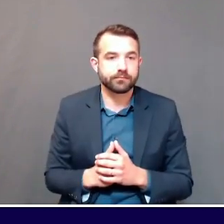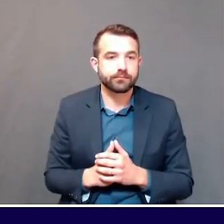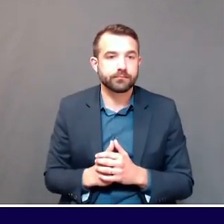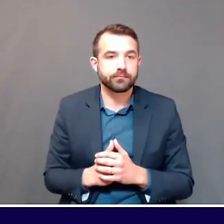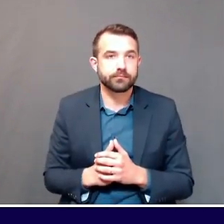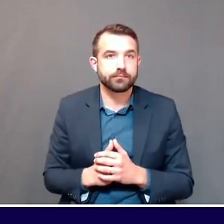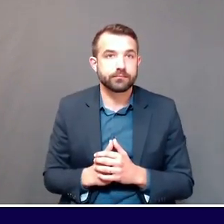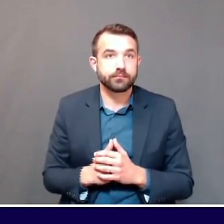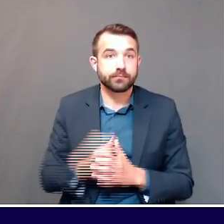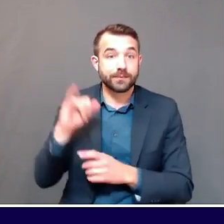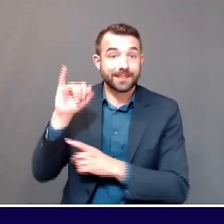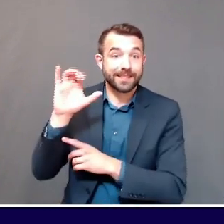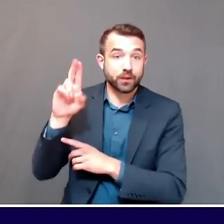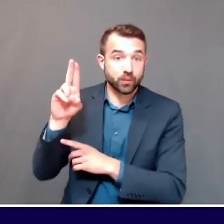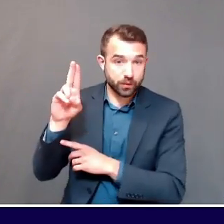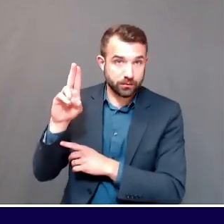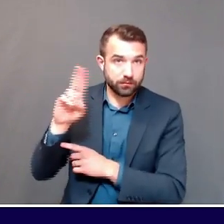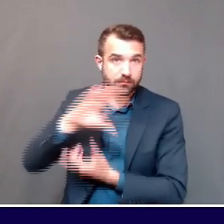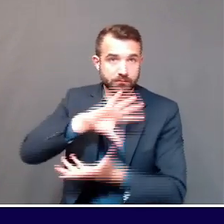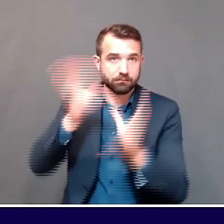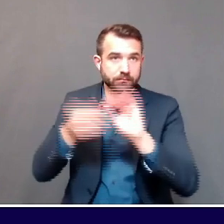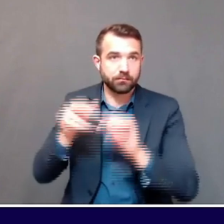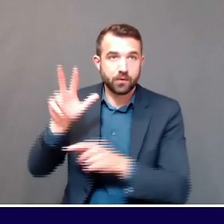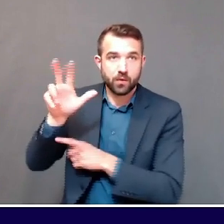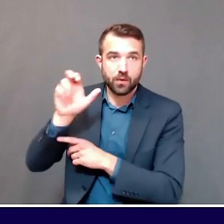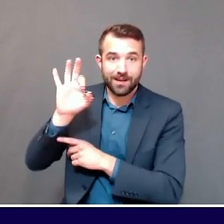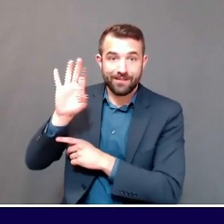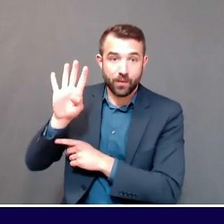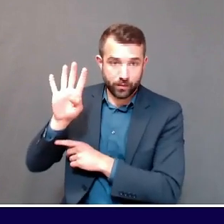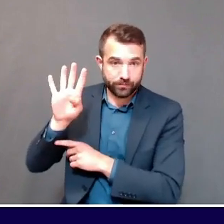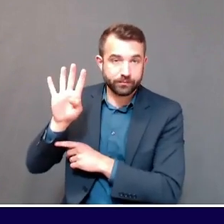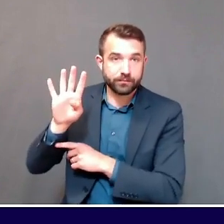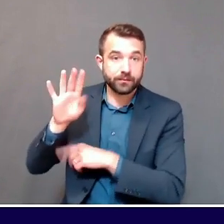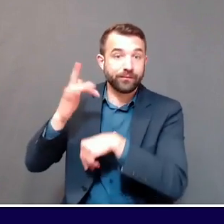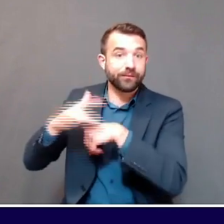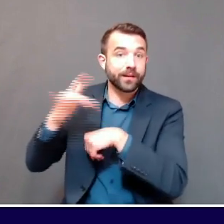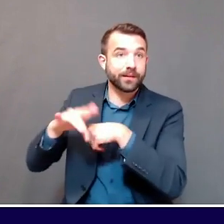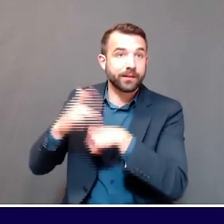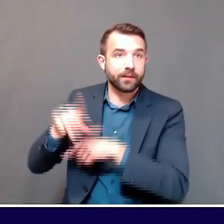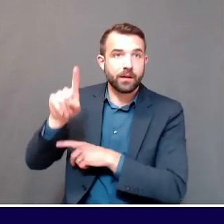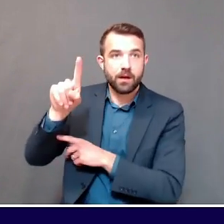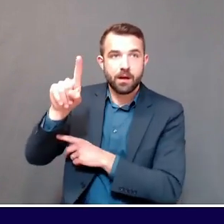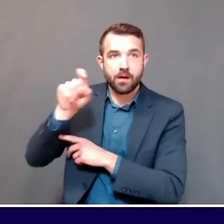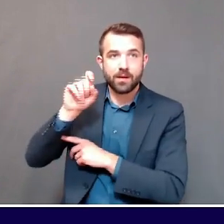of ICU beds, there are a total of 394 across the state,